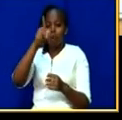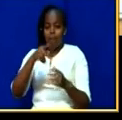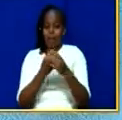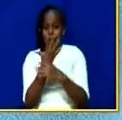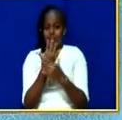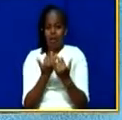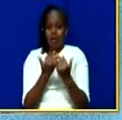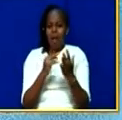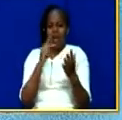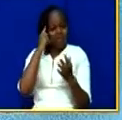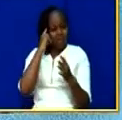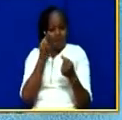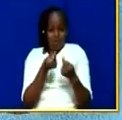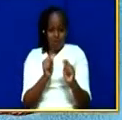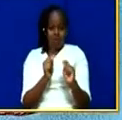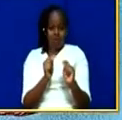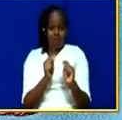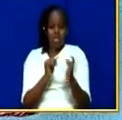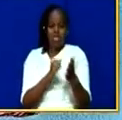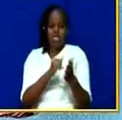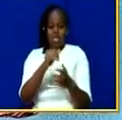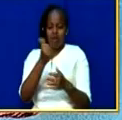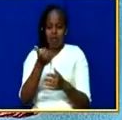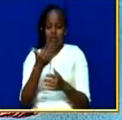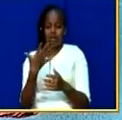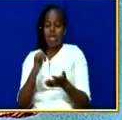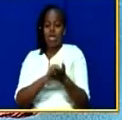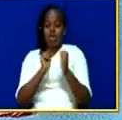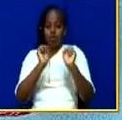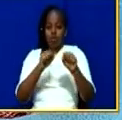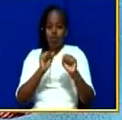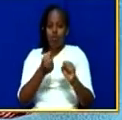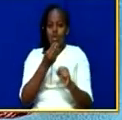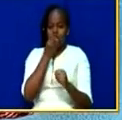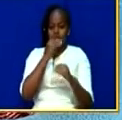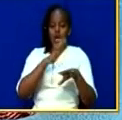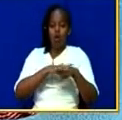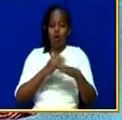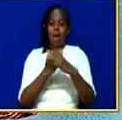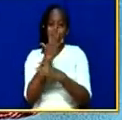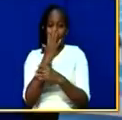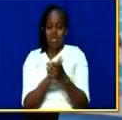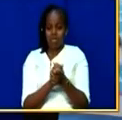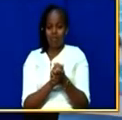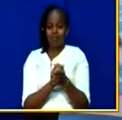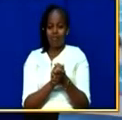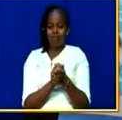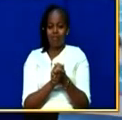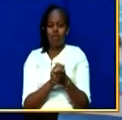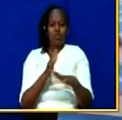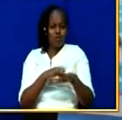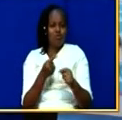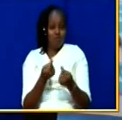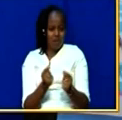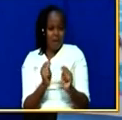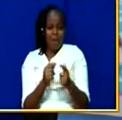crop is the edible part of a plant. Wow, a good trial, Uh-huh. but not